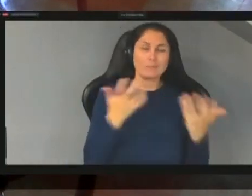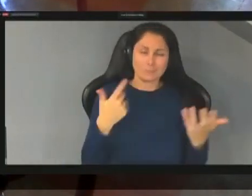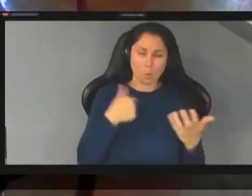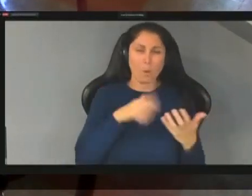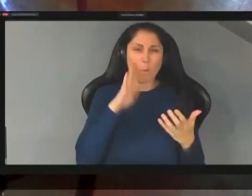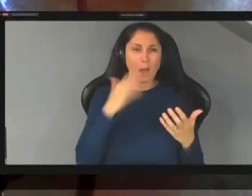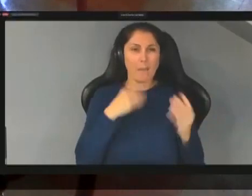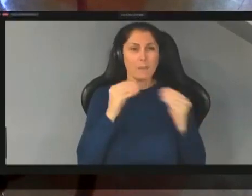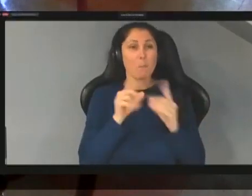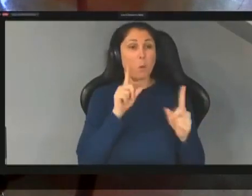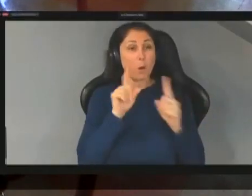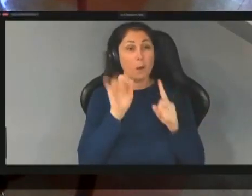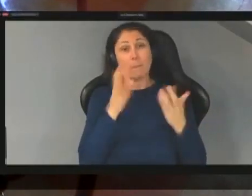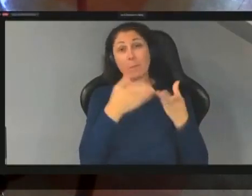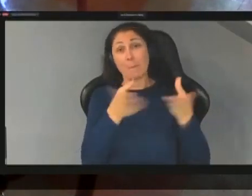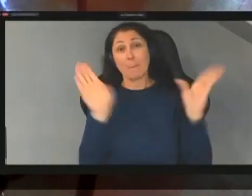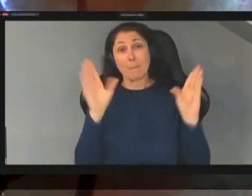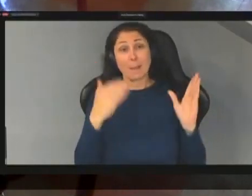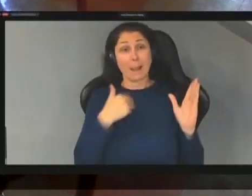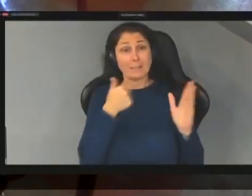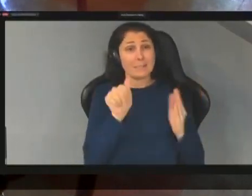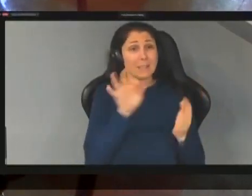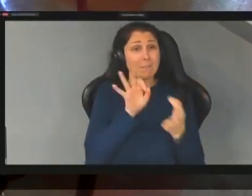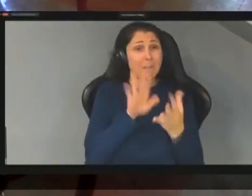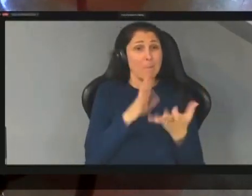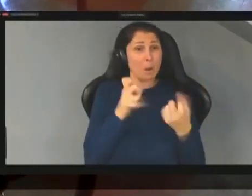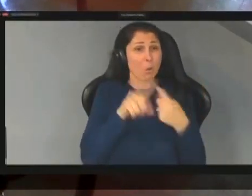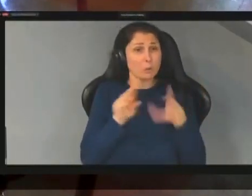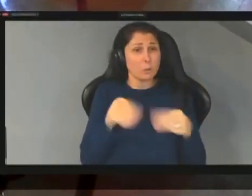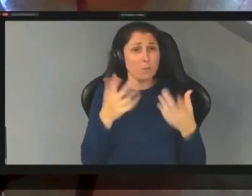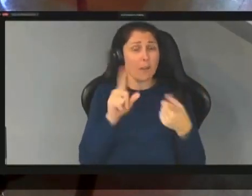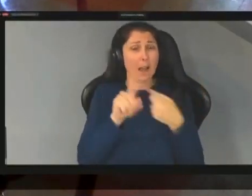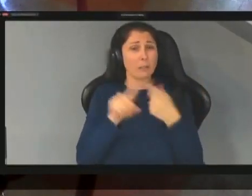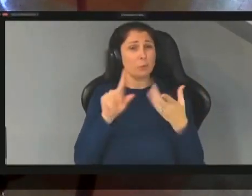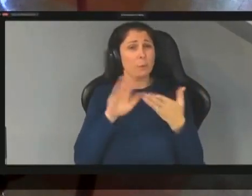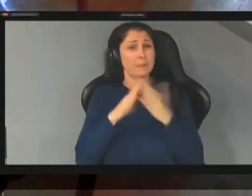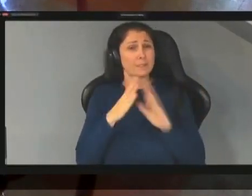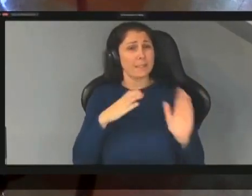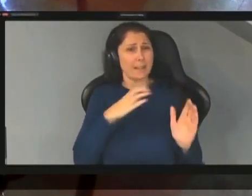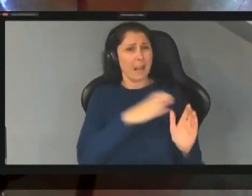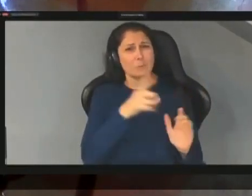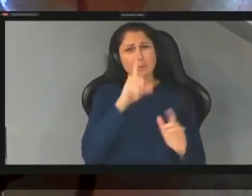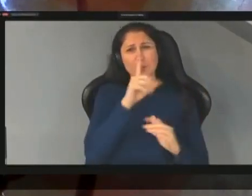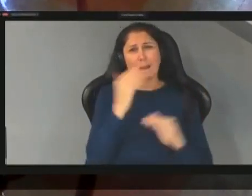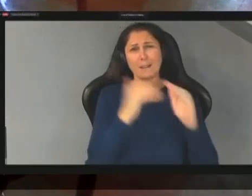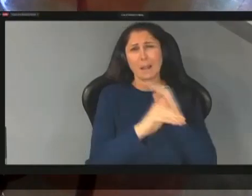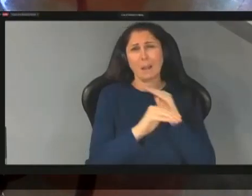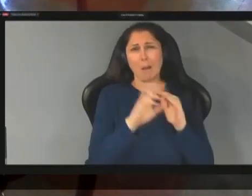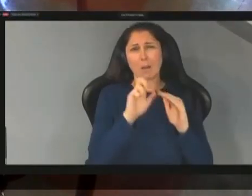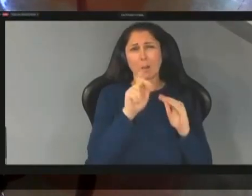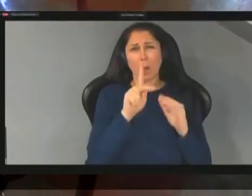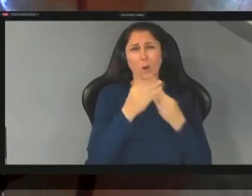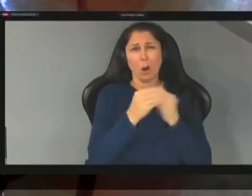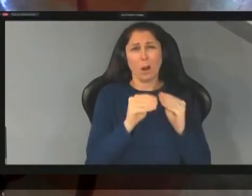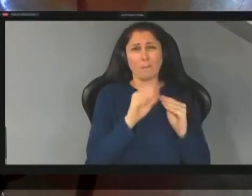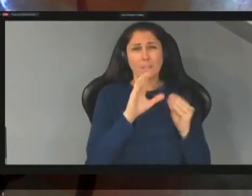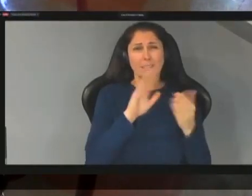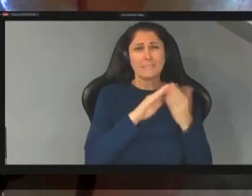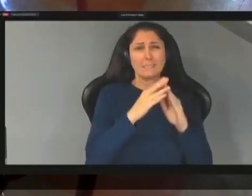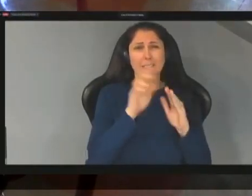and if public has any feedback they'd like to provide to City Council, can they email the clerk's office at City Clerk's